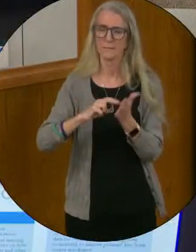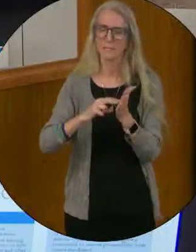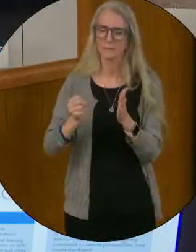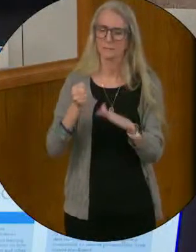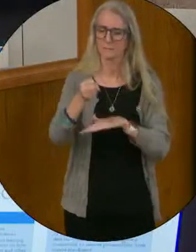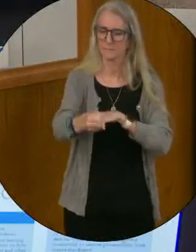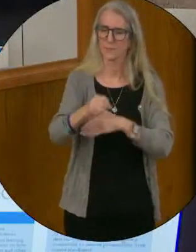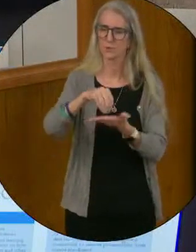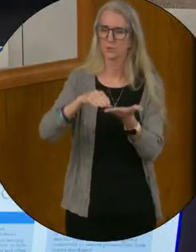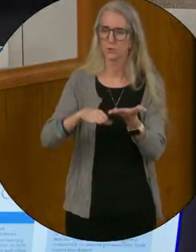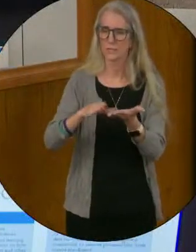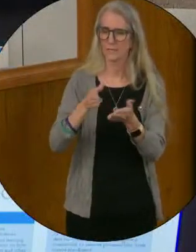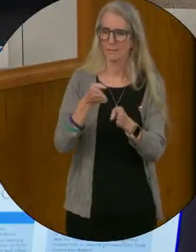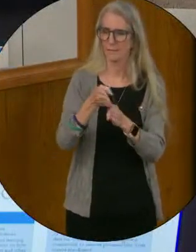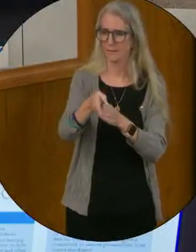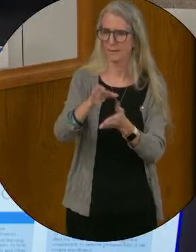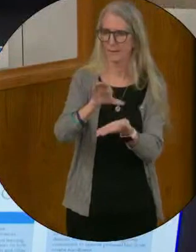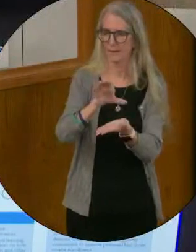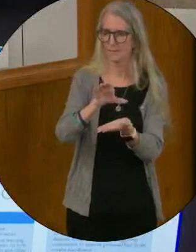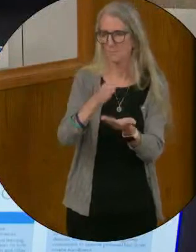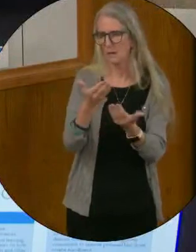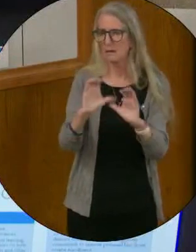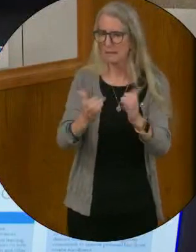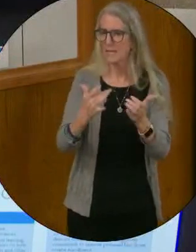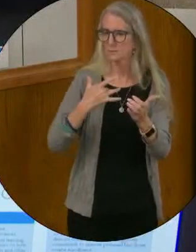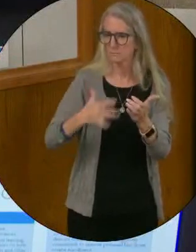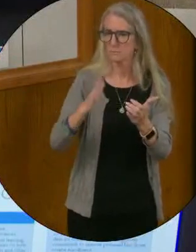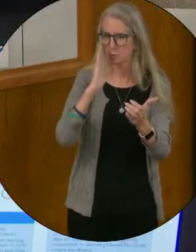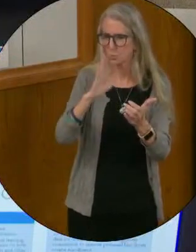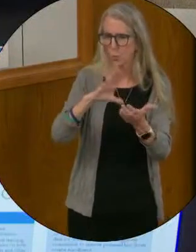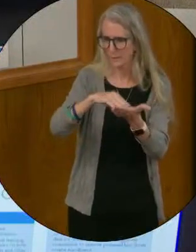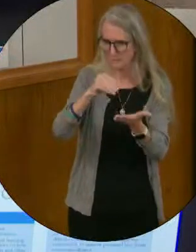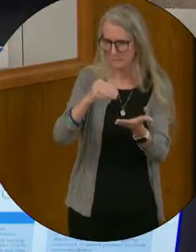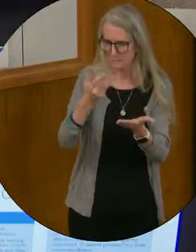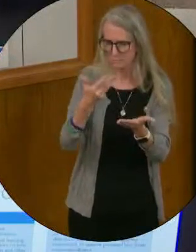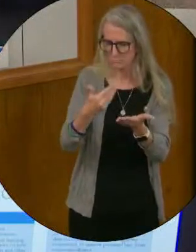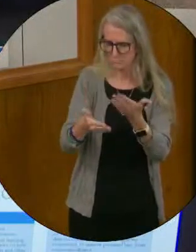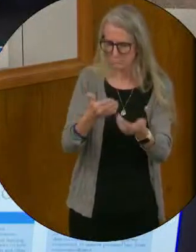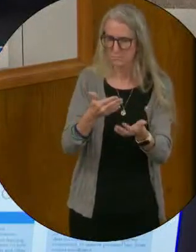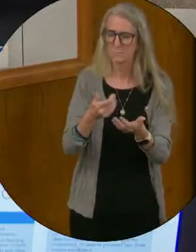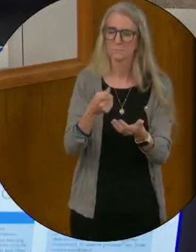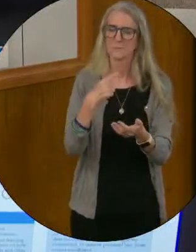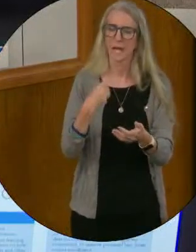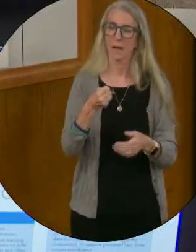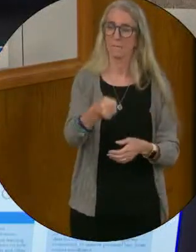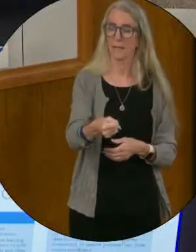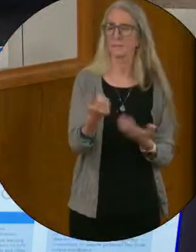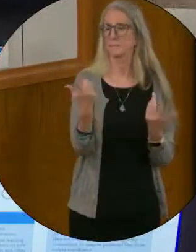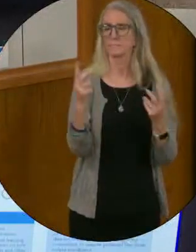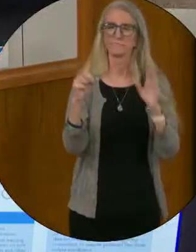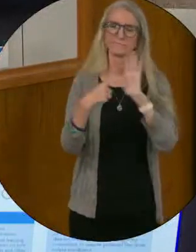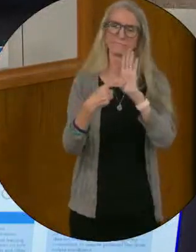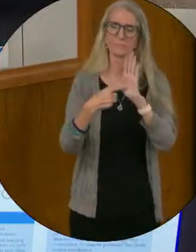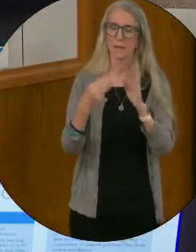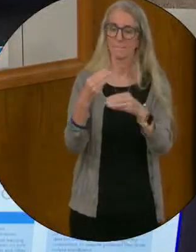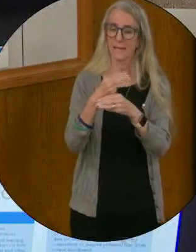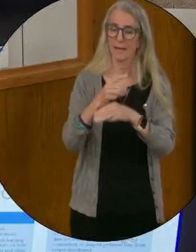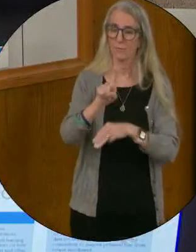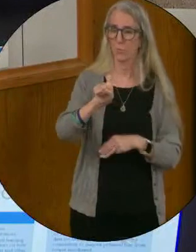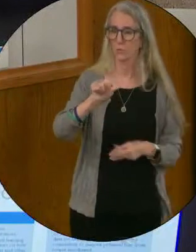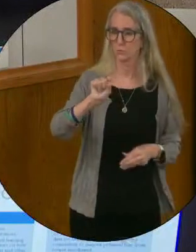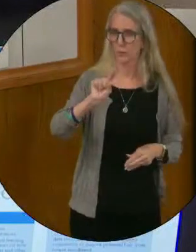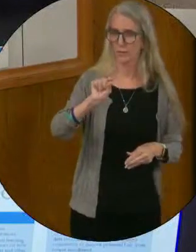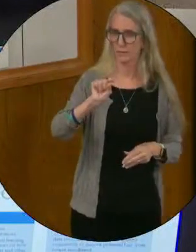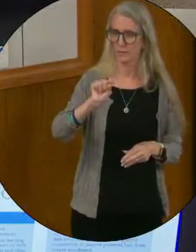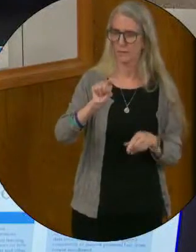the course that they would normally be in without that course. So let's say I'm going to be now placed in Math 120, but I'm also going to